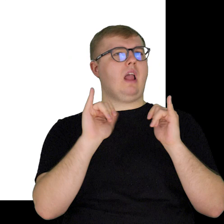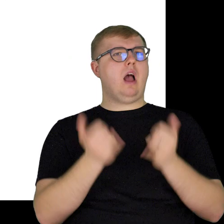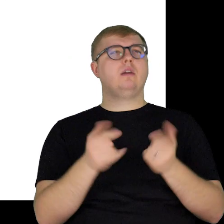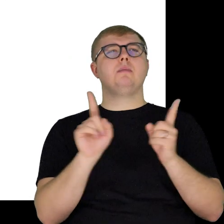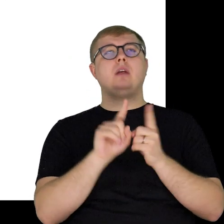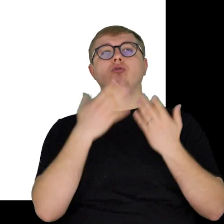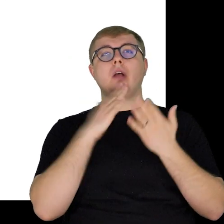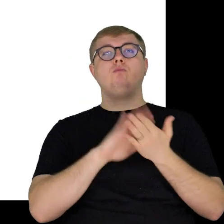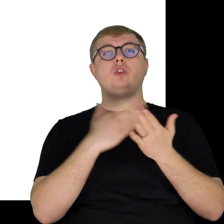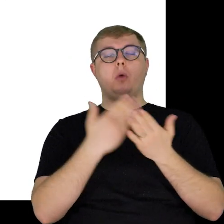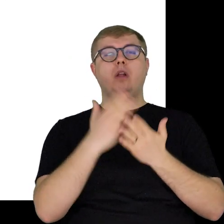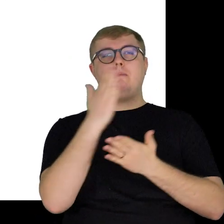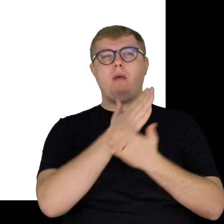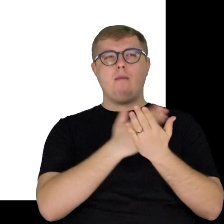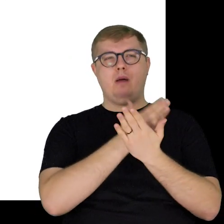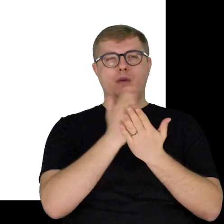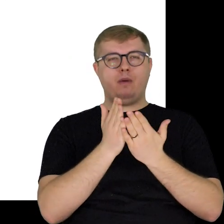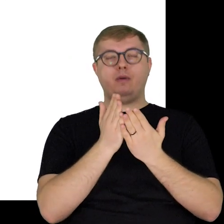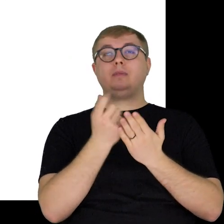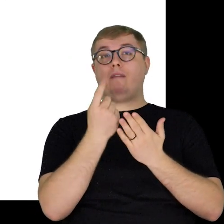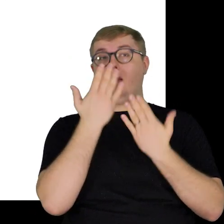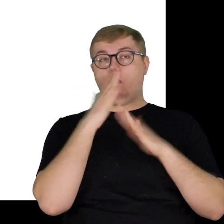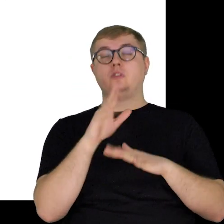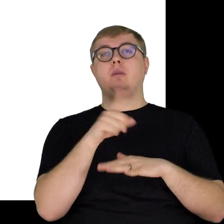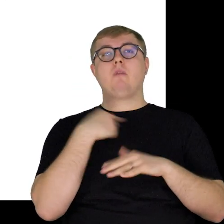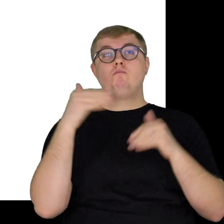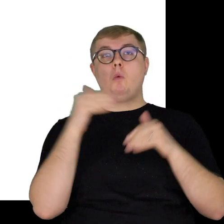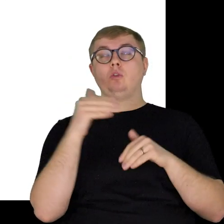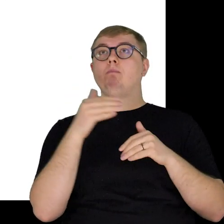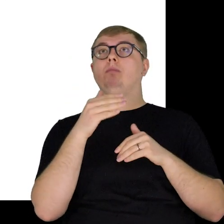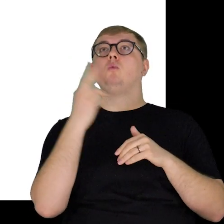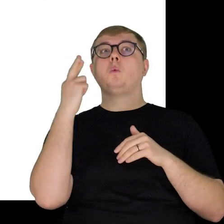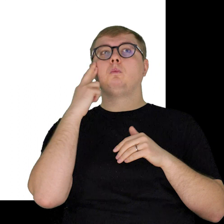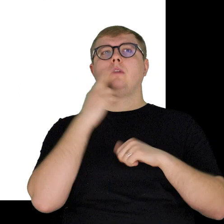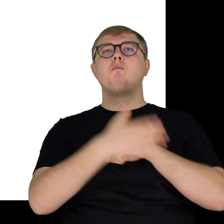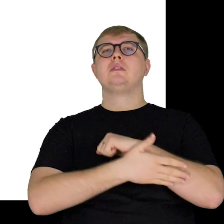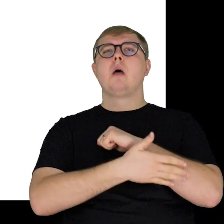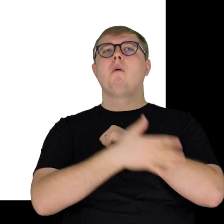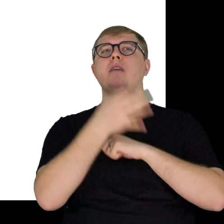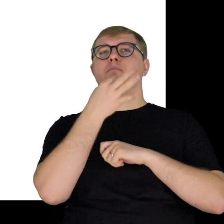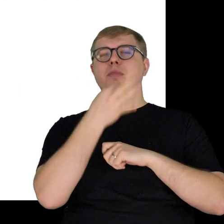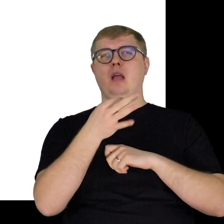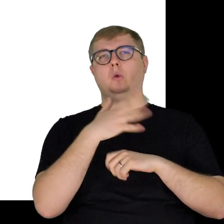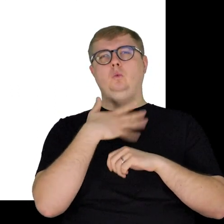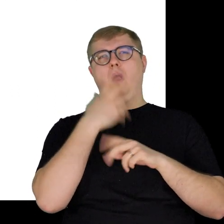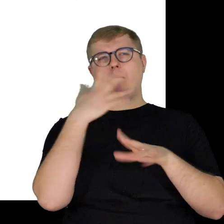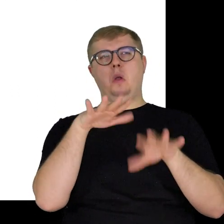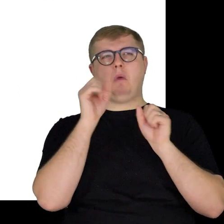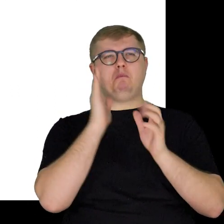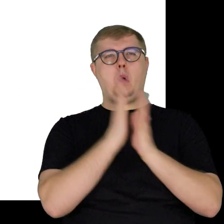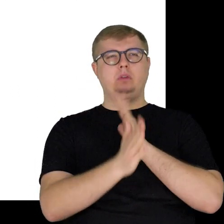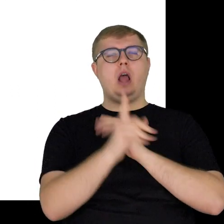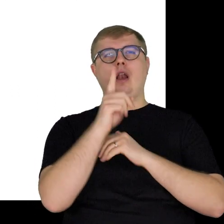sort of really start to understand this kind of core question. It seems like a simple question, but I think when we start operationalizing the